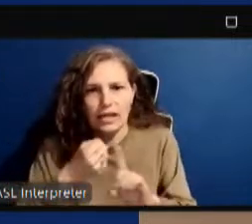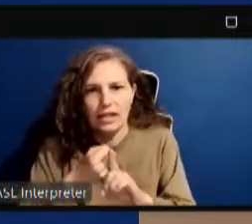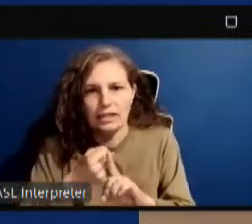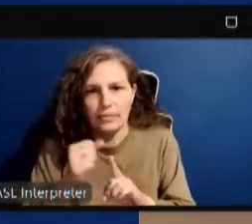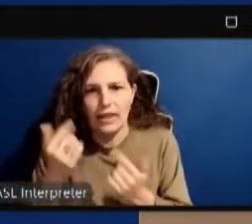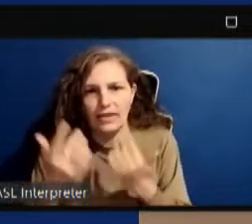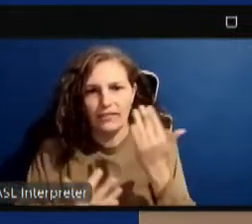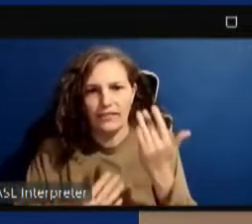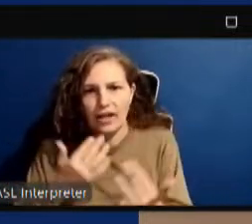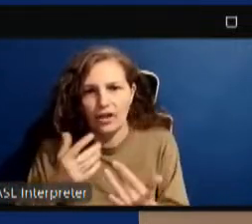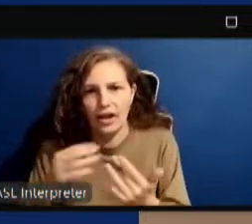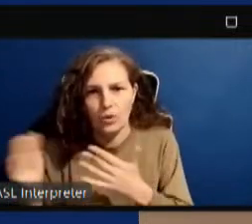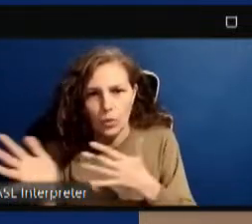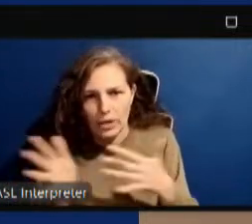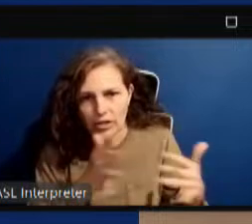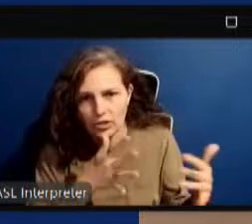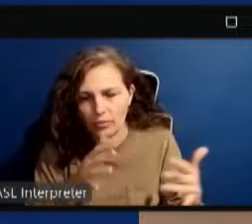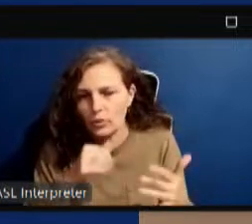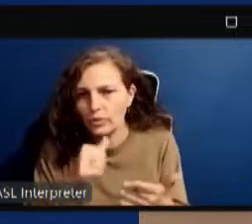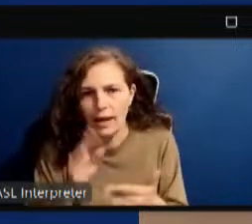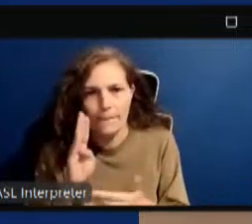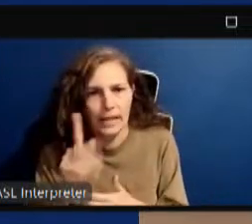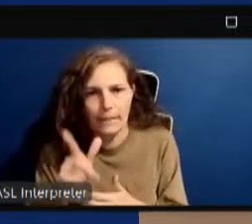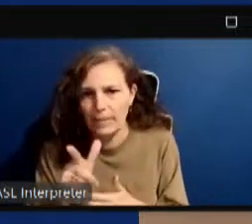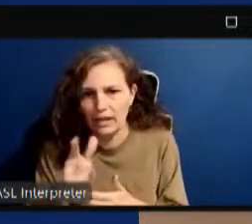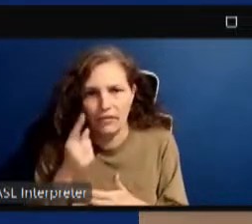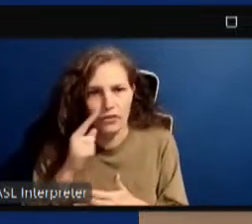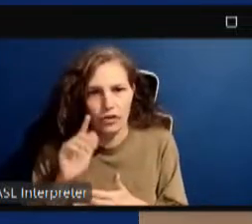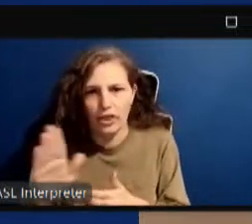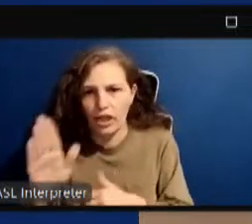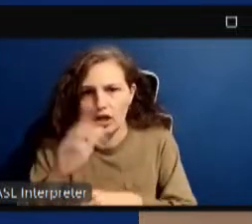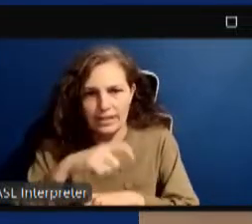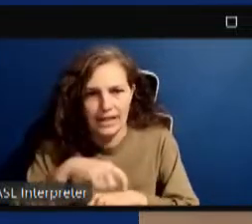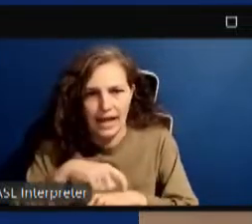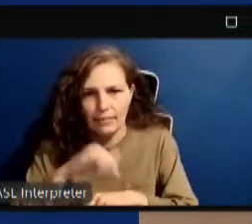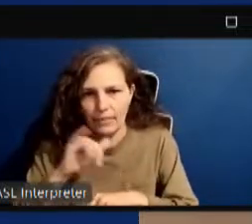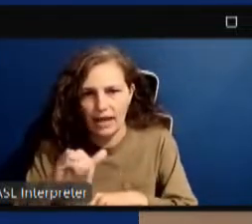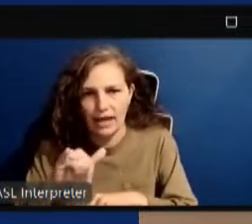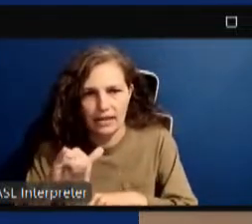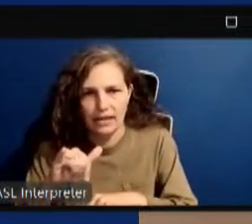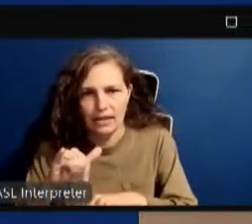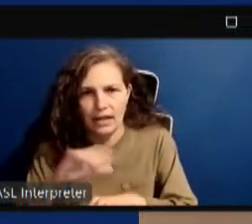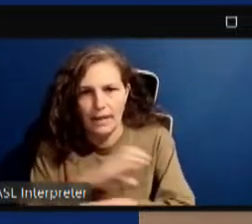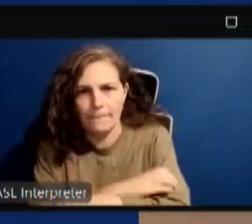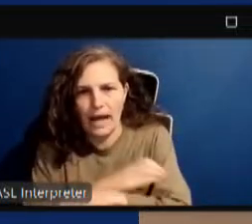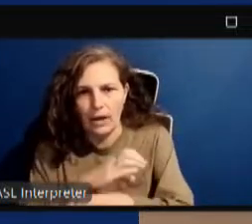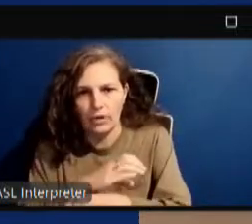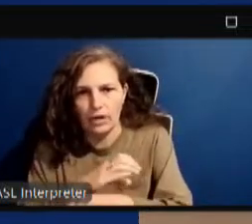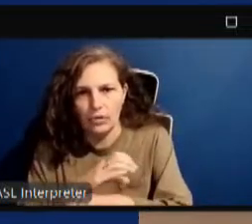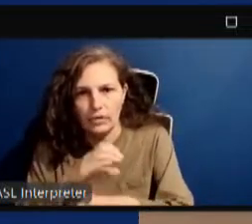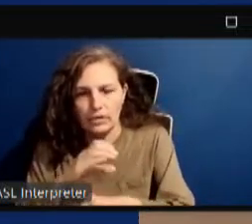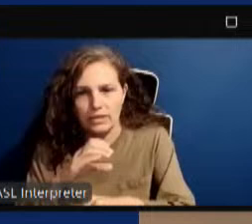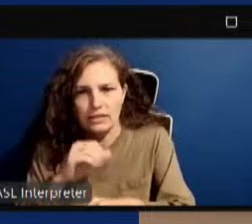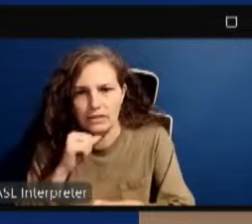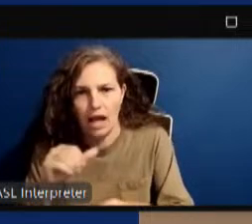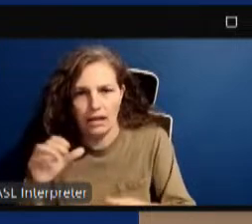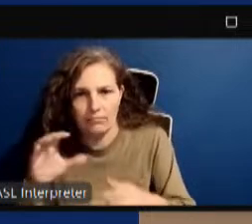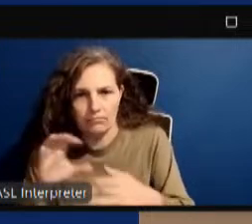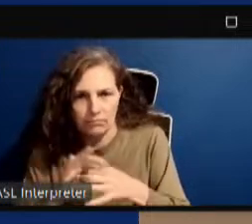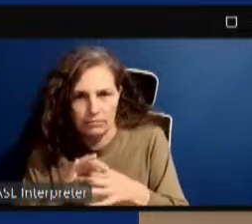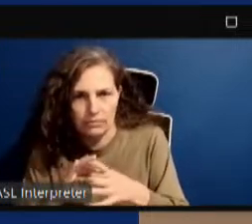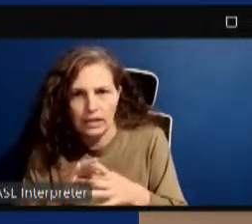will not be billed for their time that their power has been de-energized. We've set up a